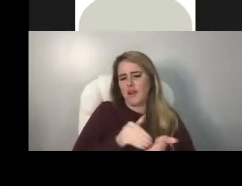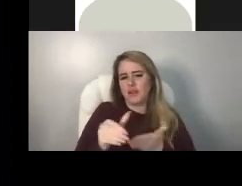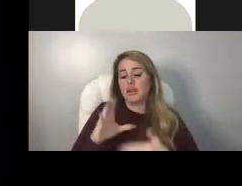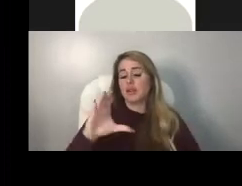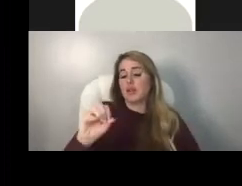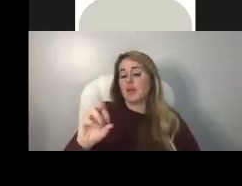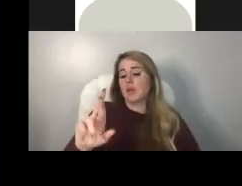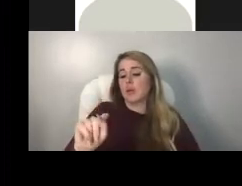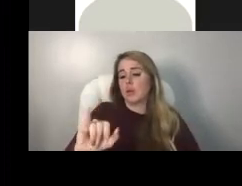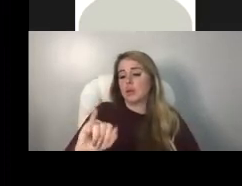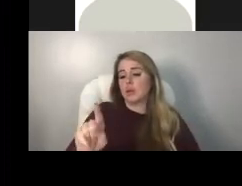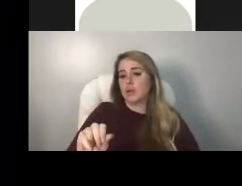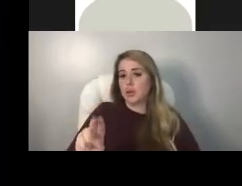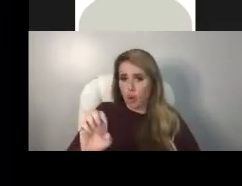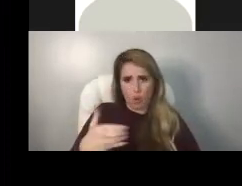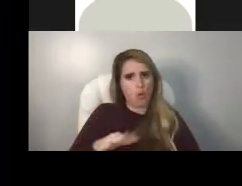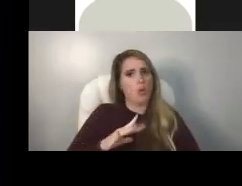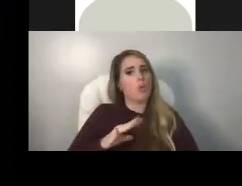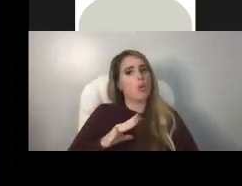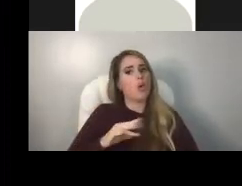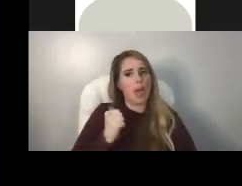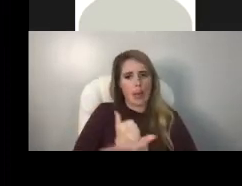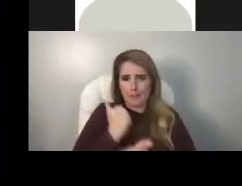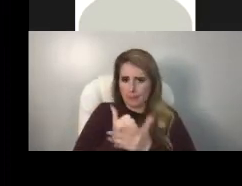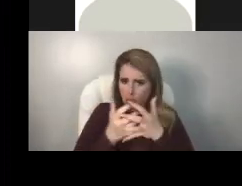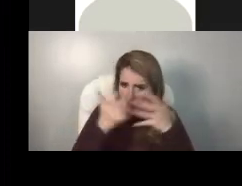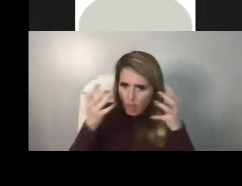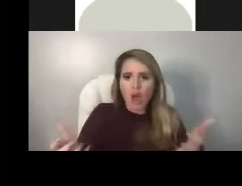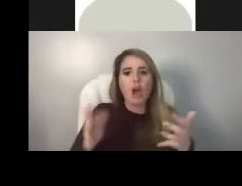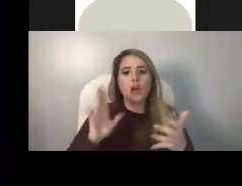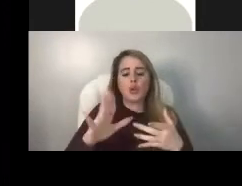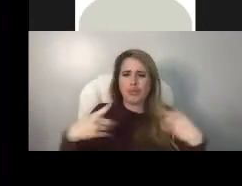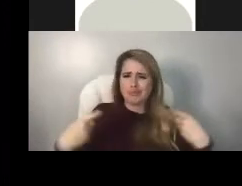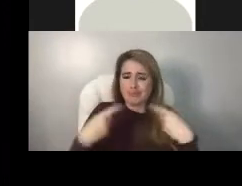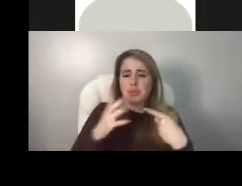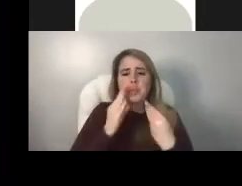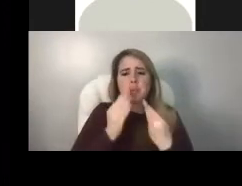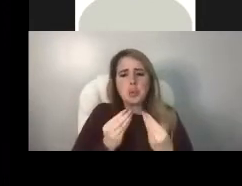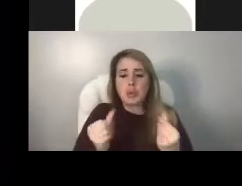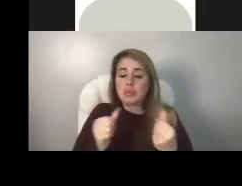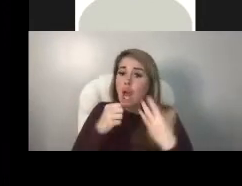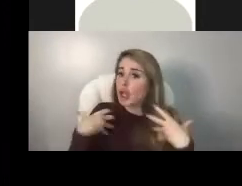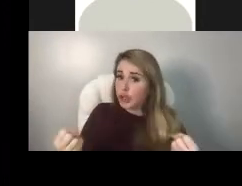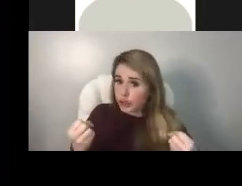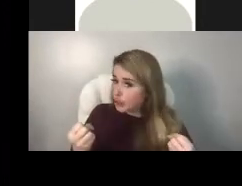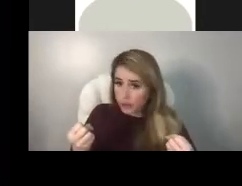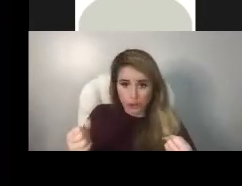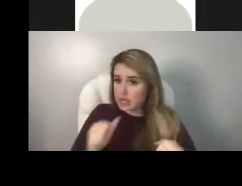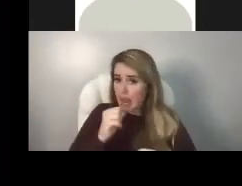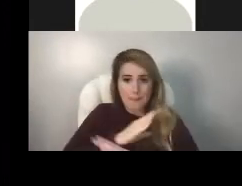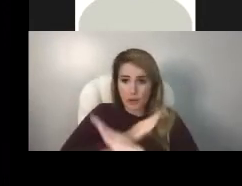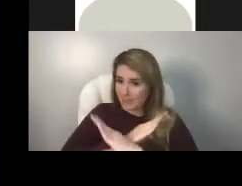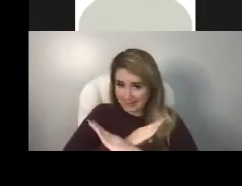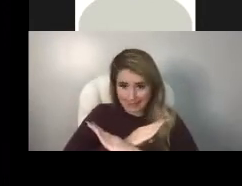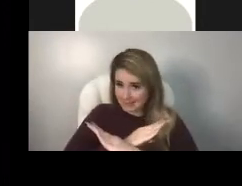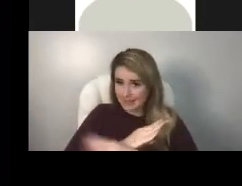injections, they work very well at settling down the symptoms. They don't cure arthritis. They don't prevent arthritis. They